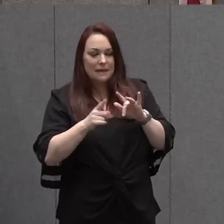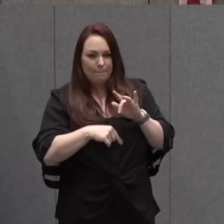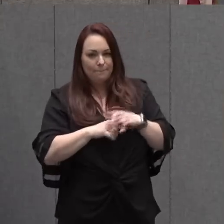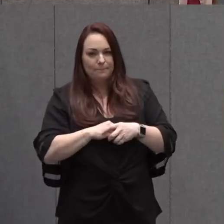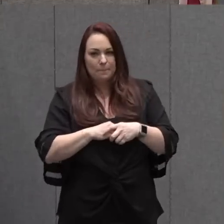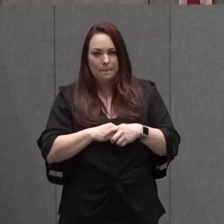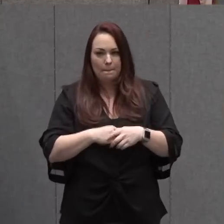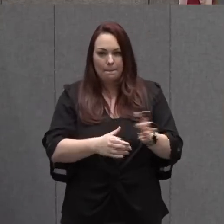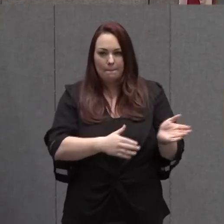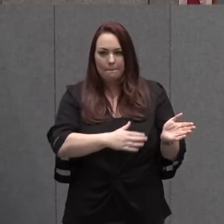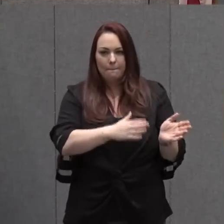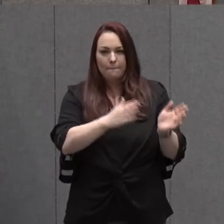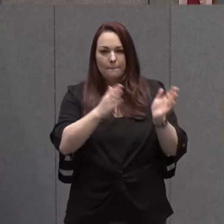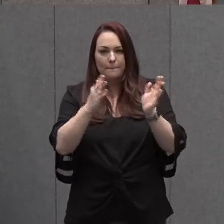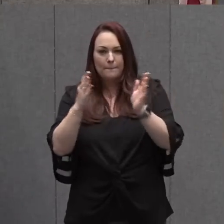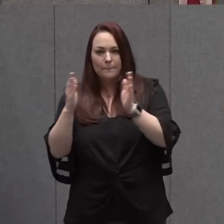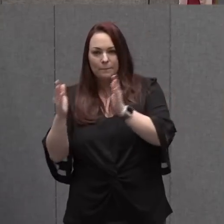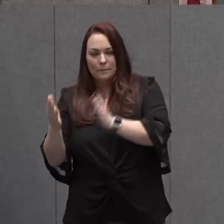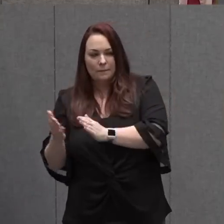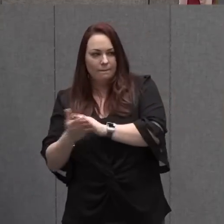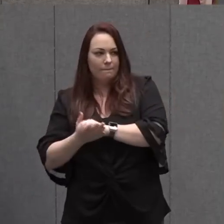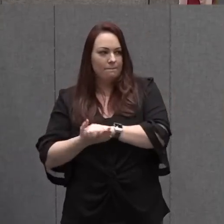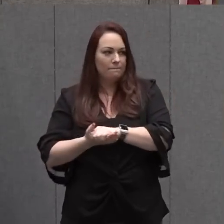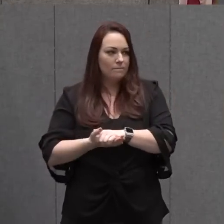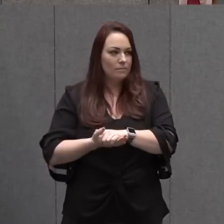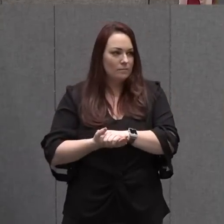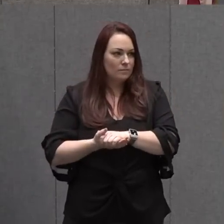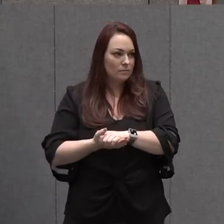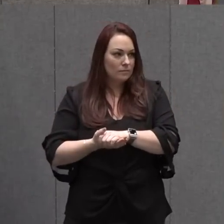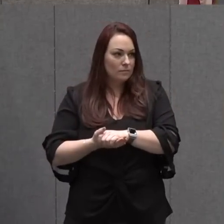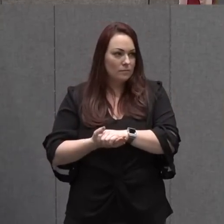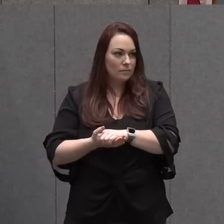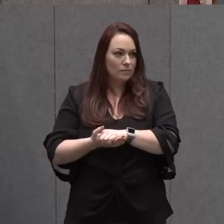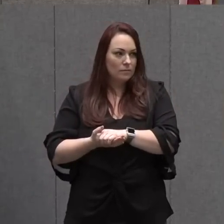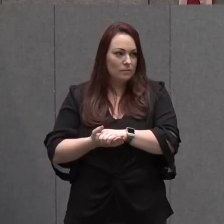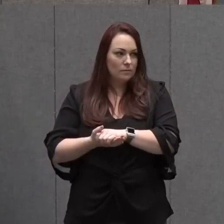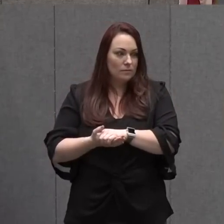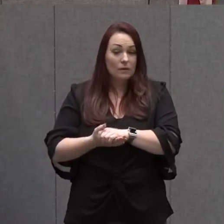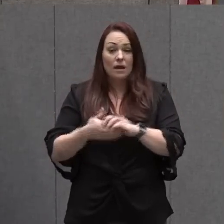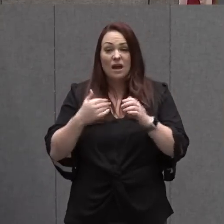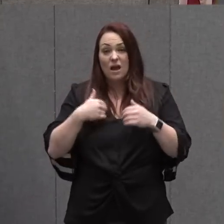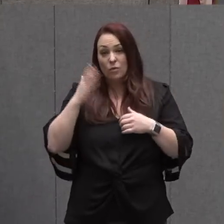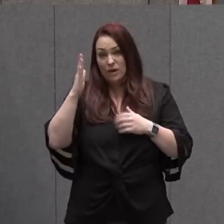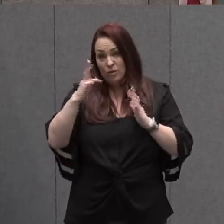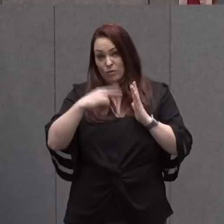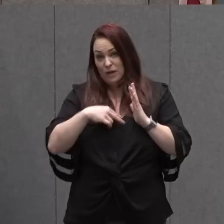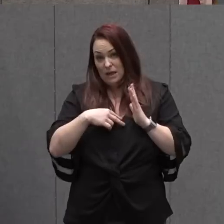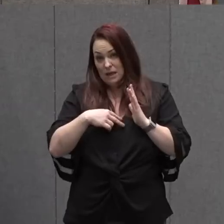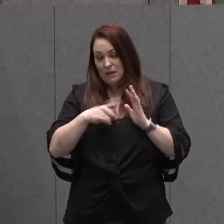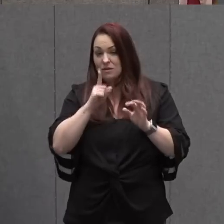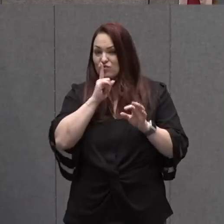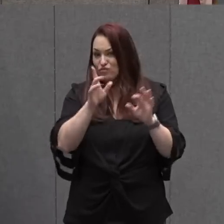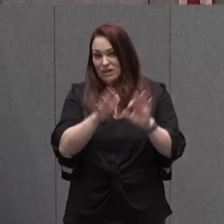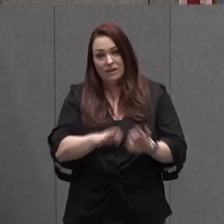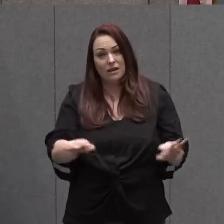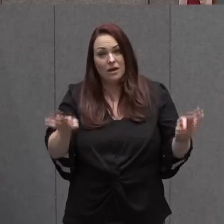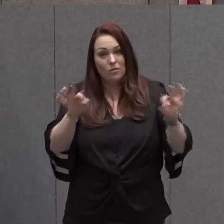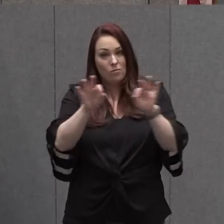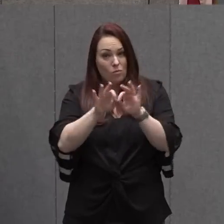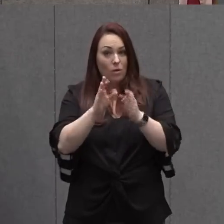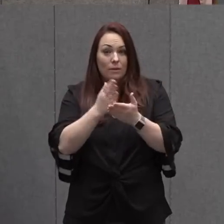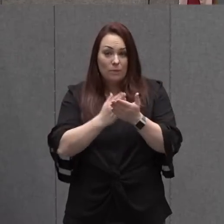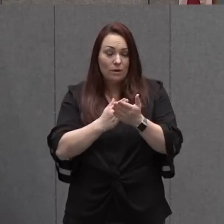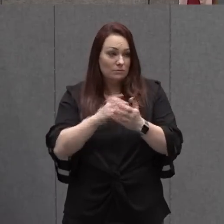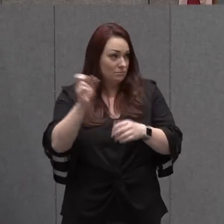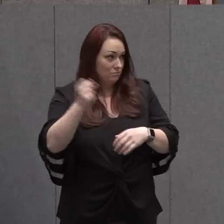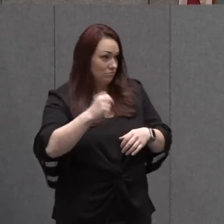bit and I'm going to go on. Okay. And I'm going to read a really important part. Please do. So